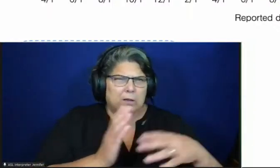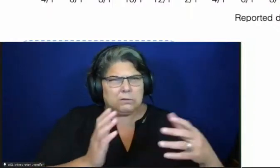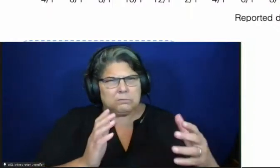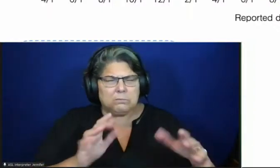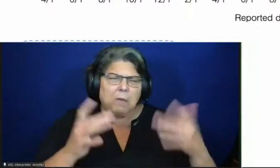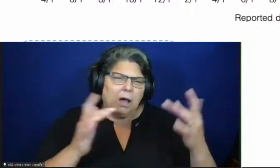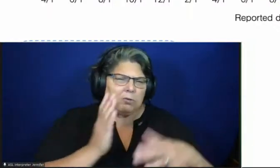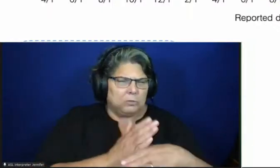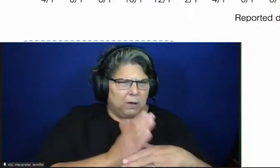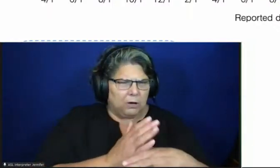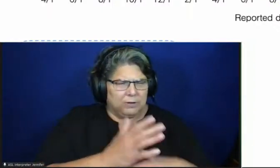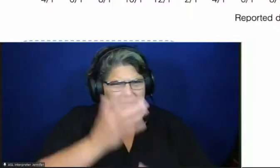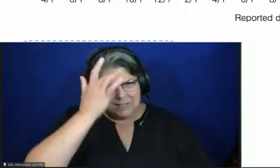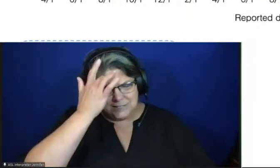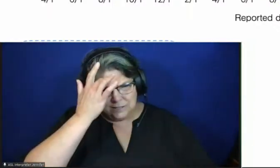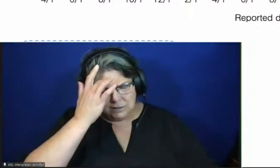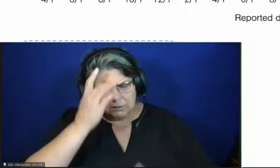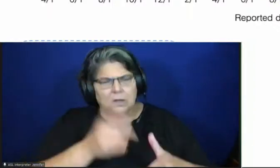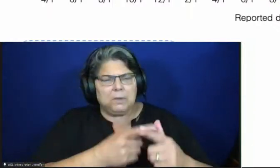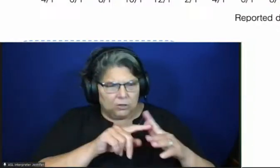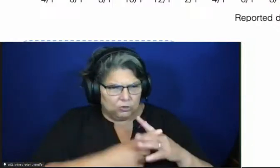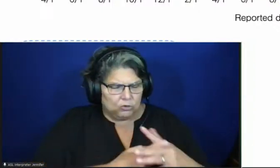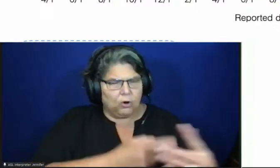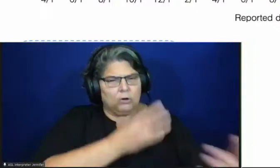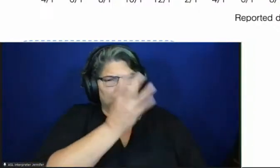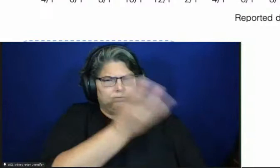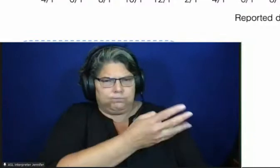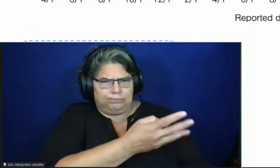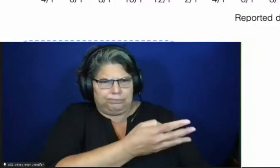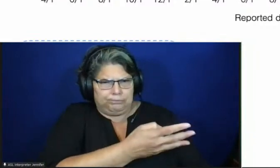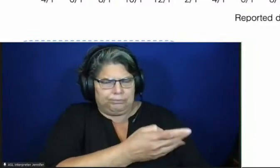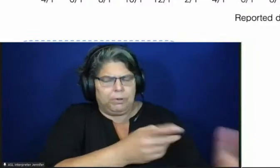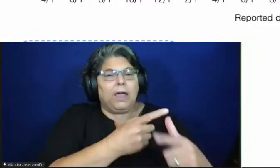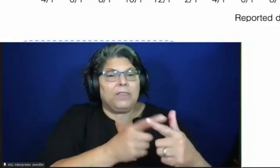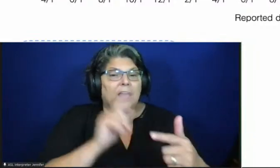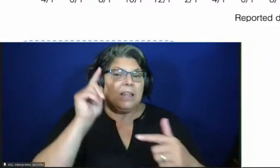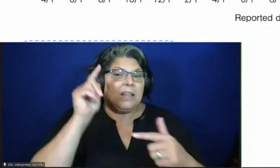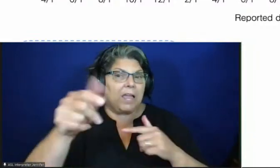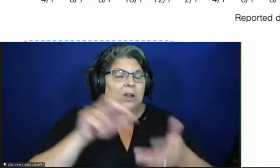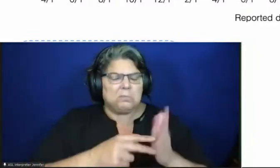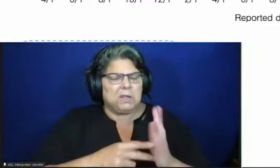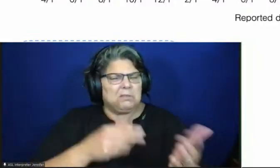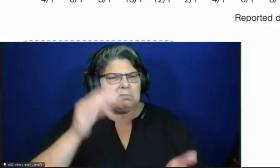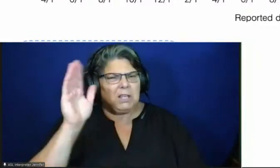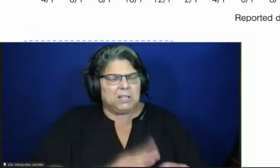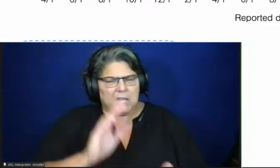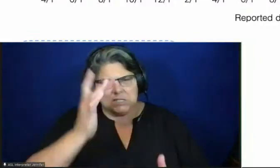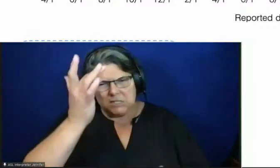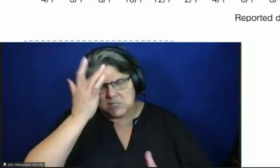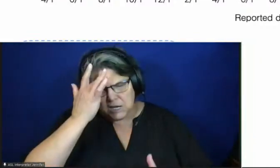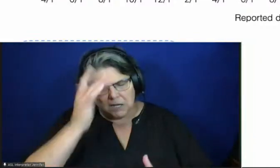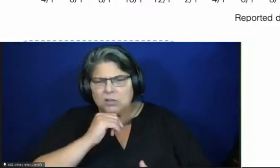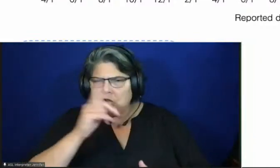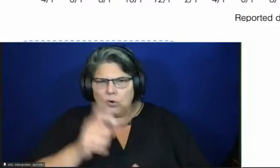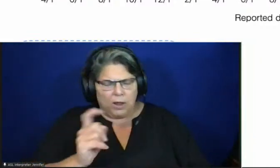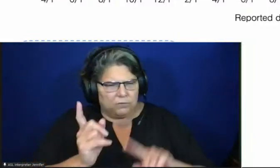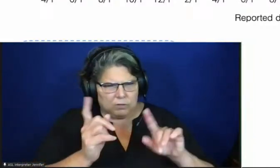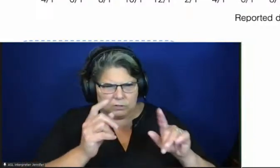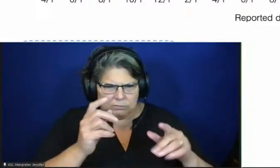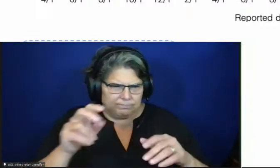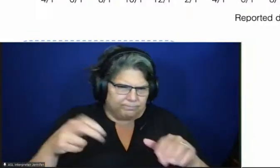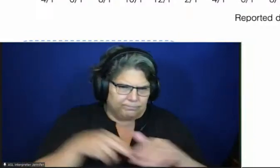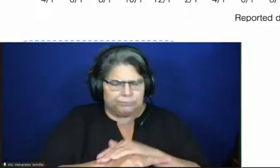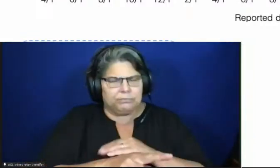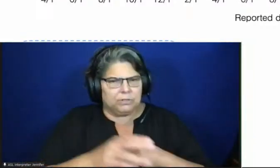avoids hospitalization later in their course. So moving on to schools. Schools have been open for